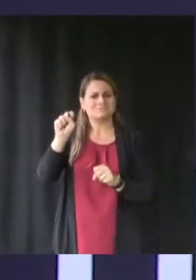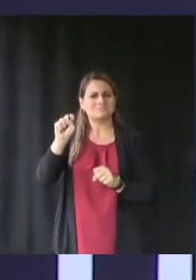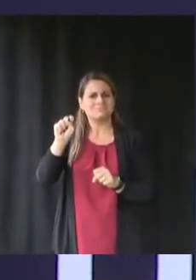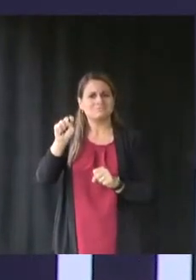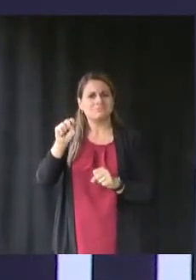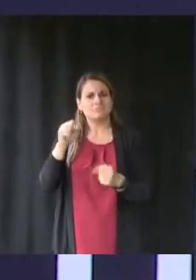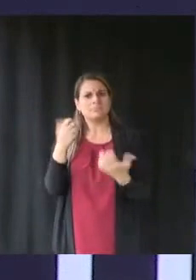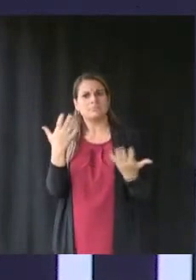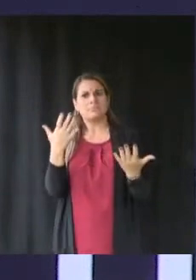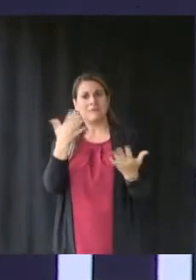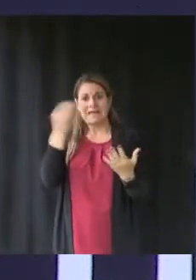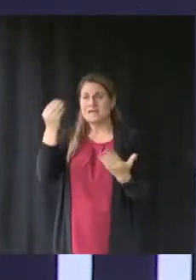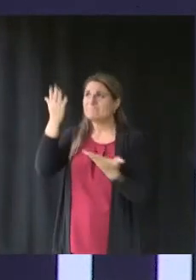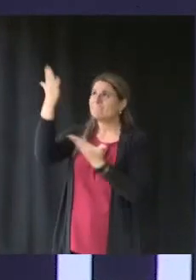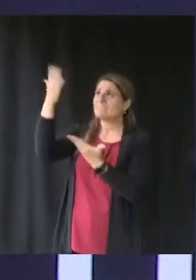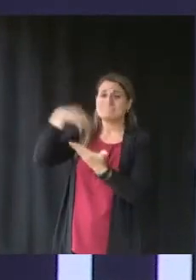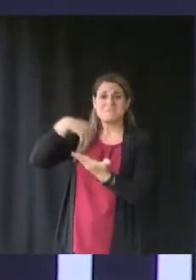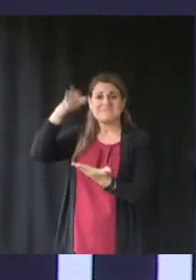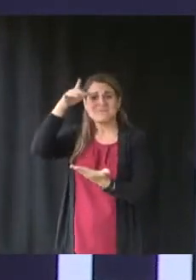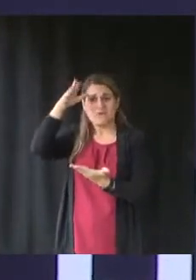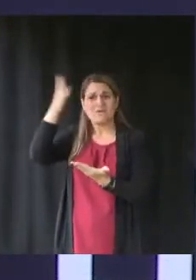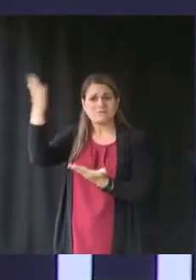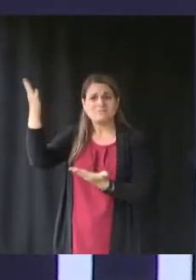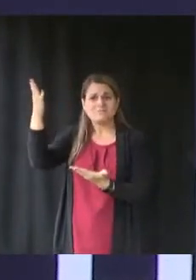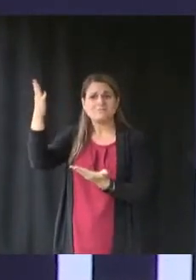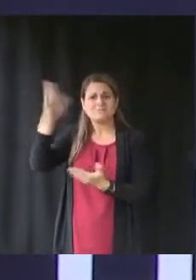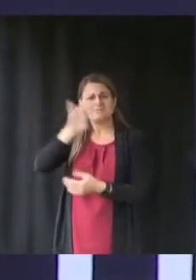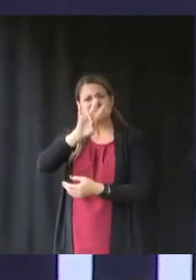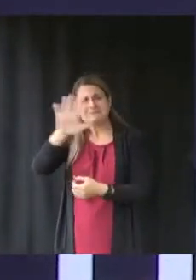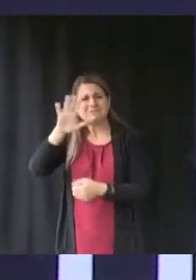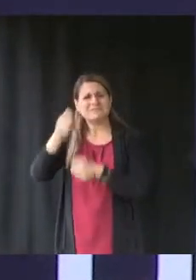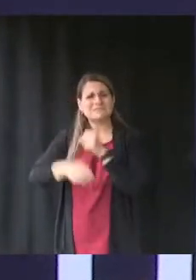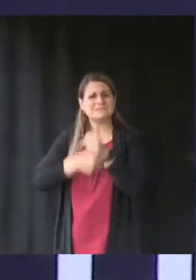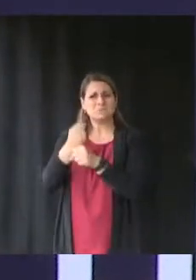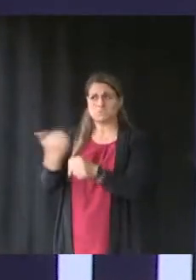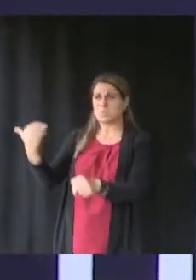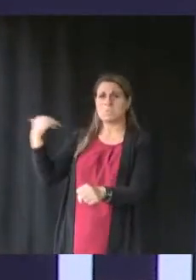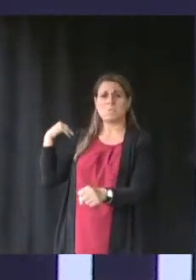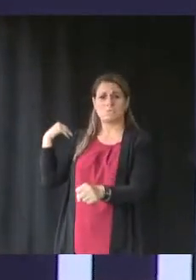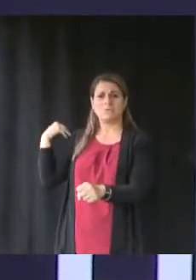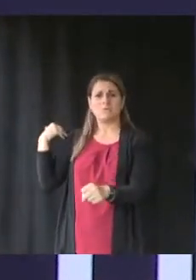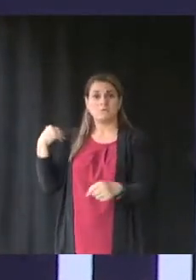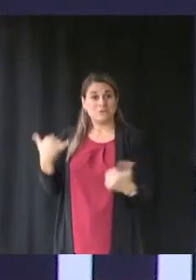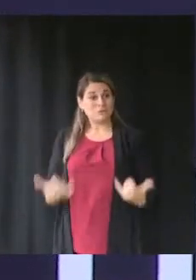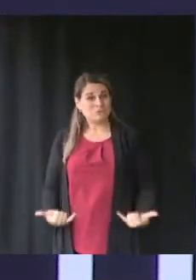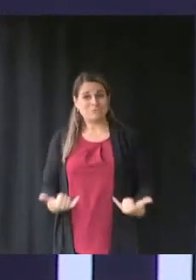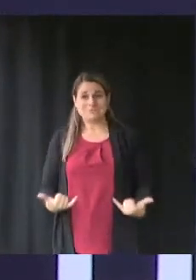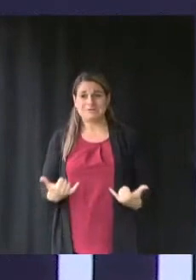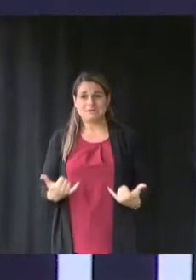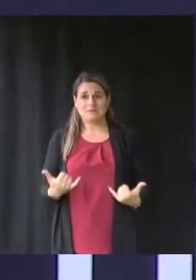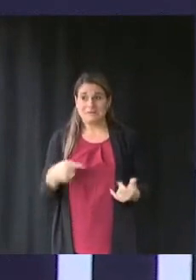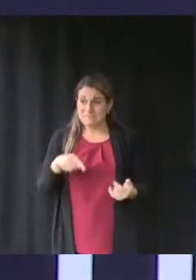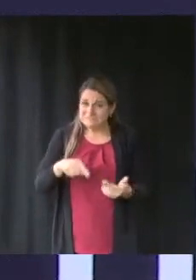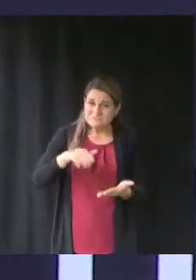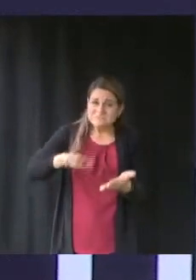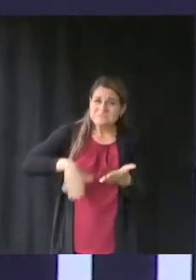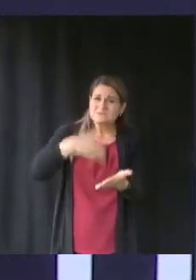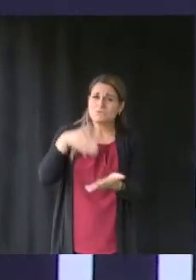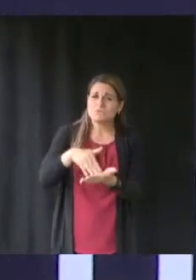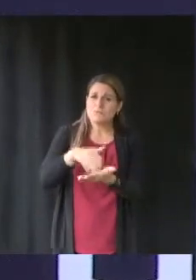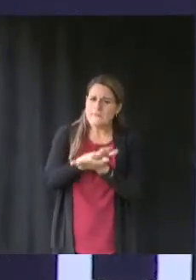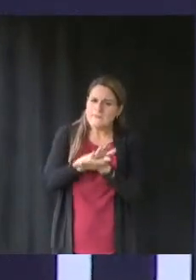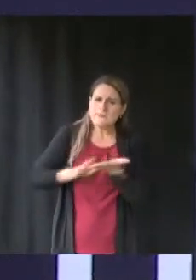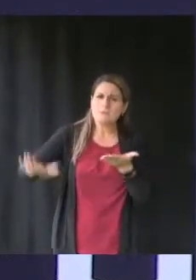father's hope that he uttered 75 years ago, here at this center, at this university, in this